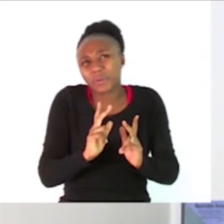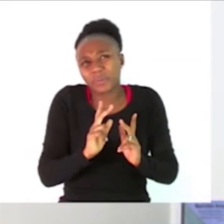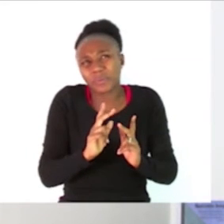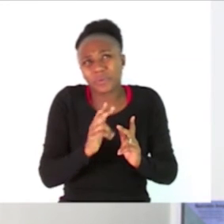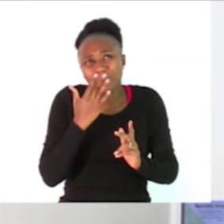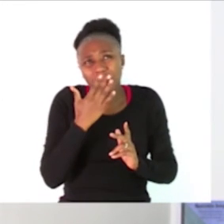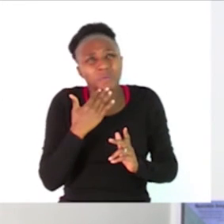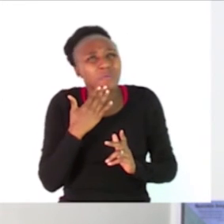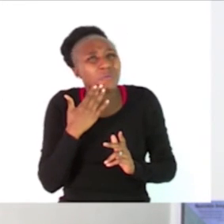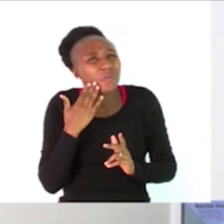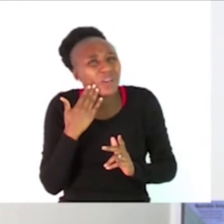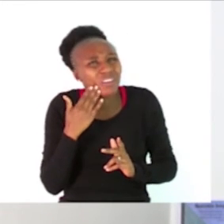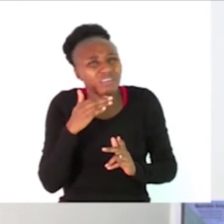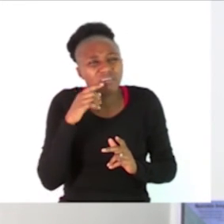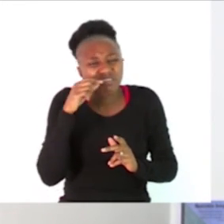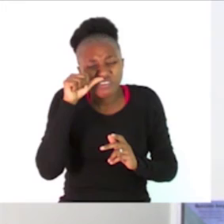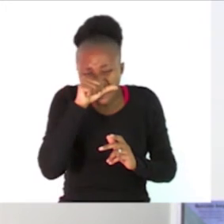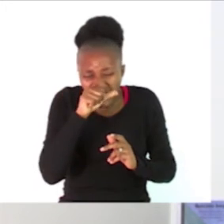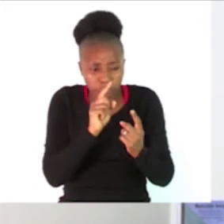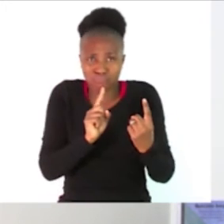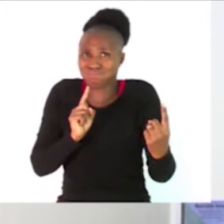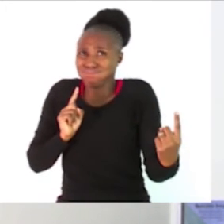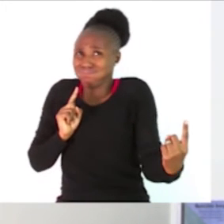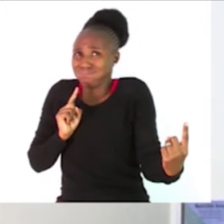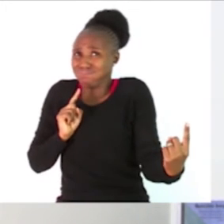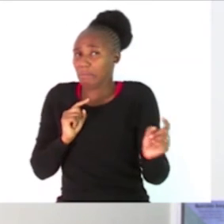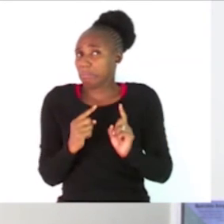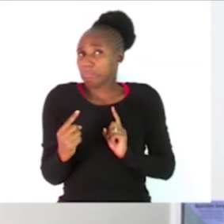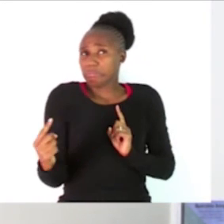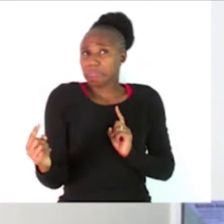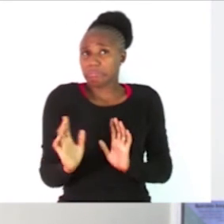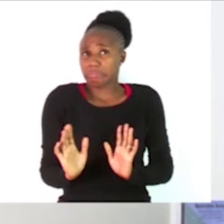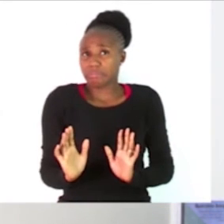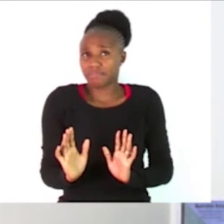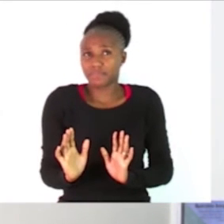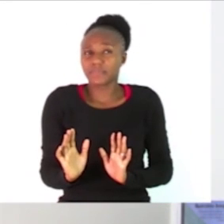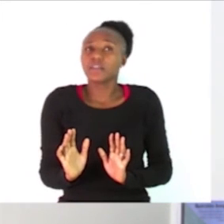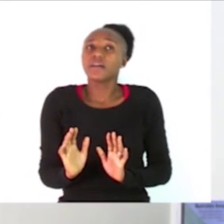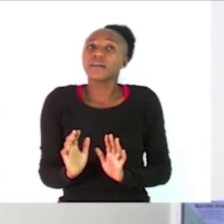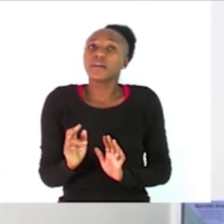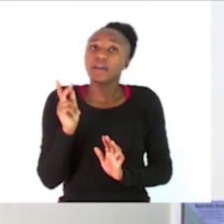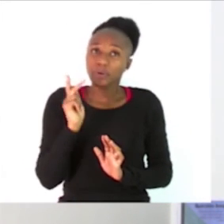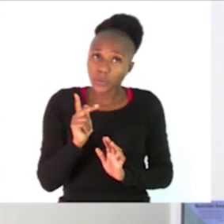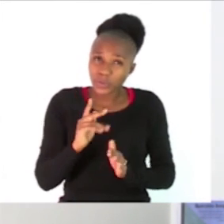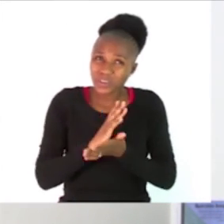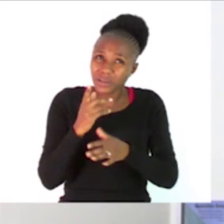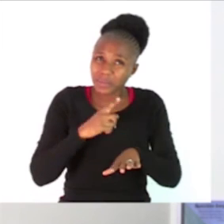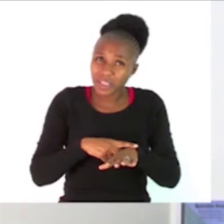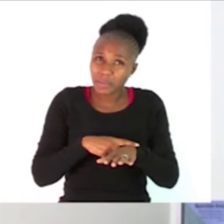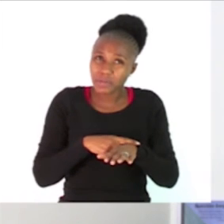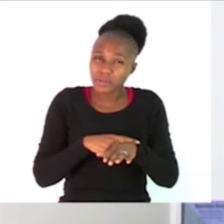else's bad smell. Okay, and body odor can be linked with poor hygiene habits as